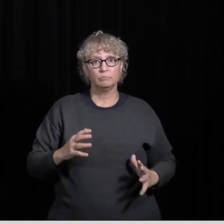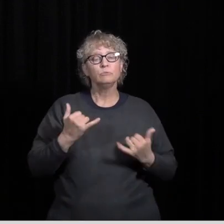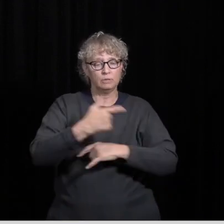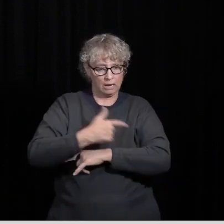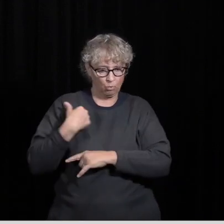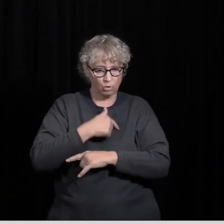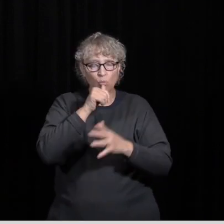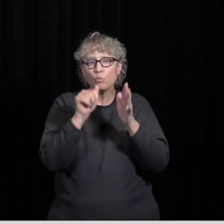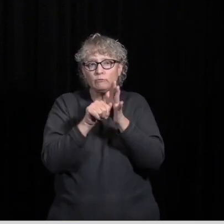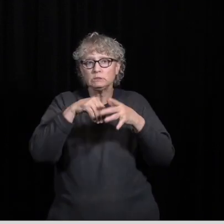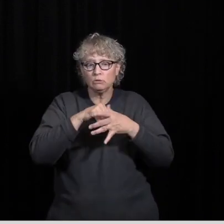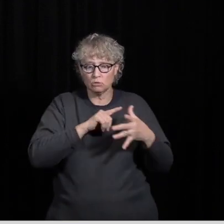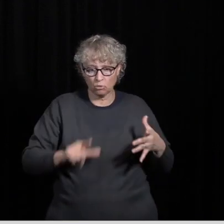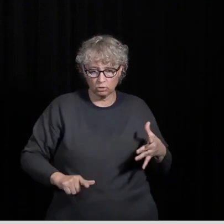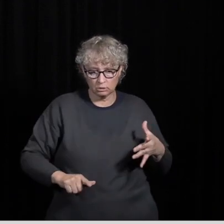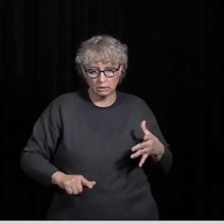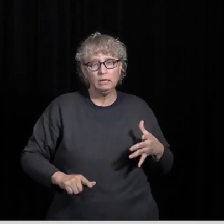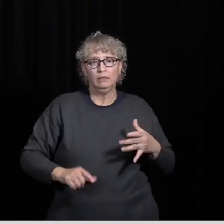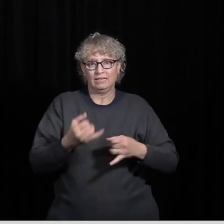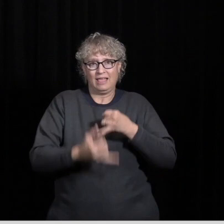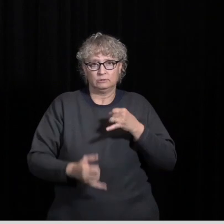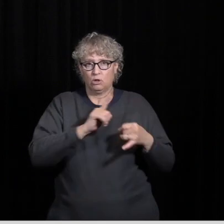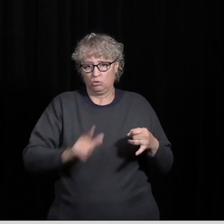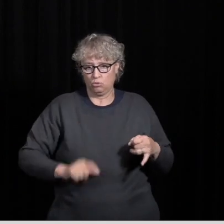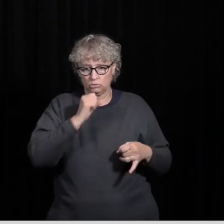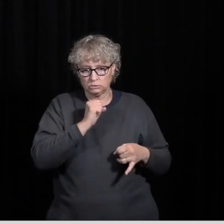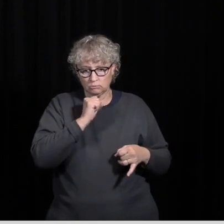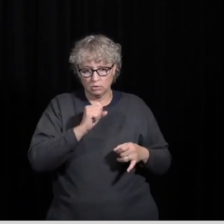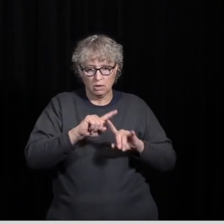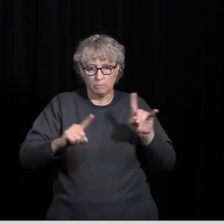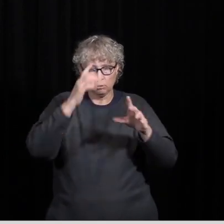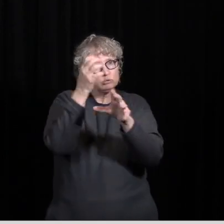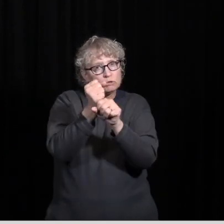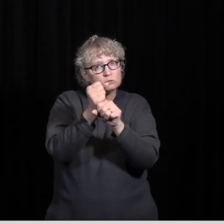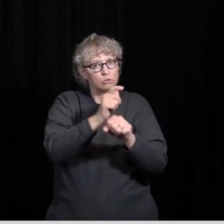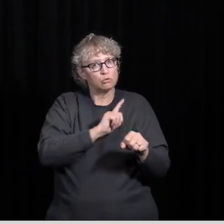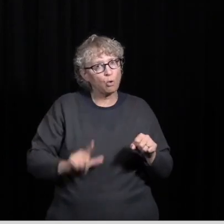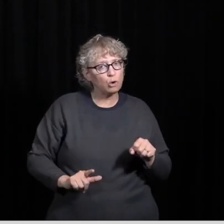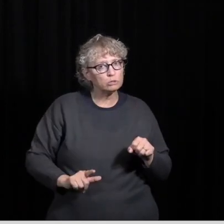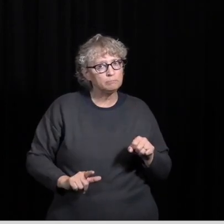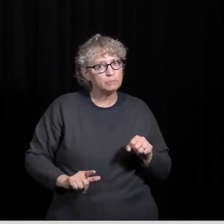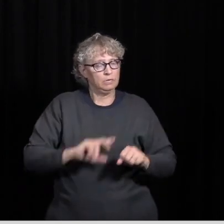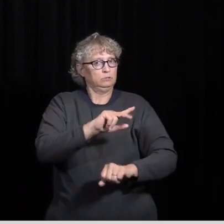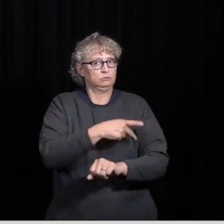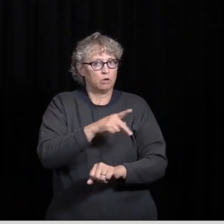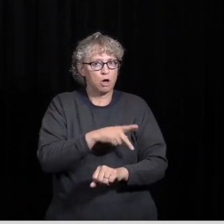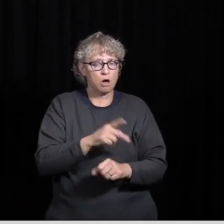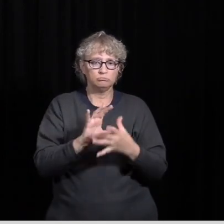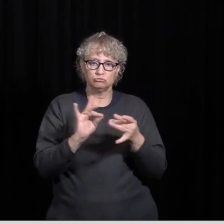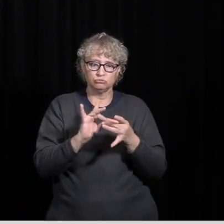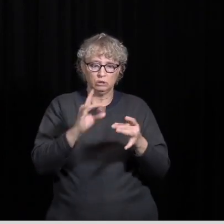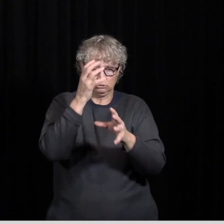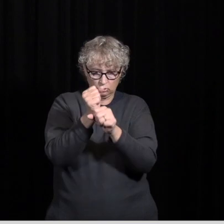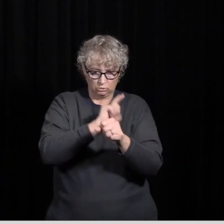Lord. We'll end with the Lord's Supper. But first, we're going to talk about trusting the Lord. And we're going to look at in the psalm what it talks about to trust in the